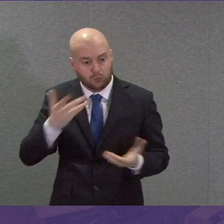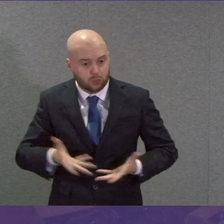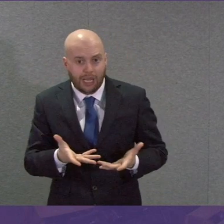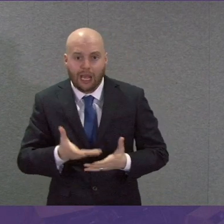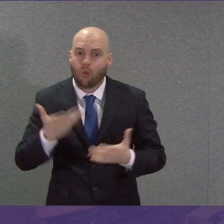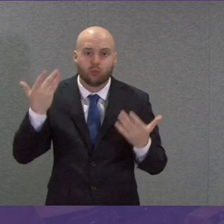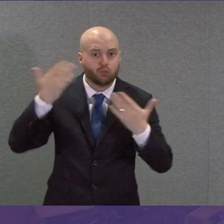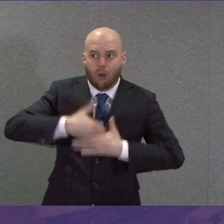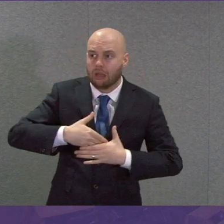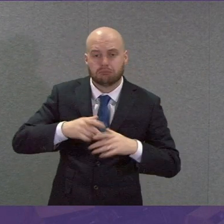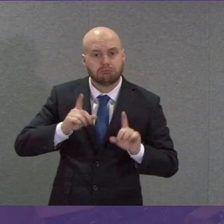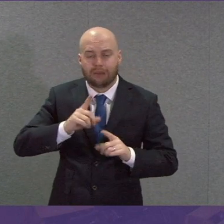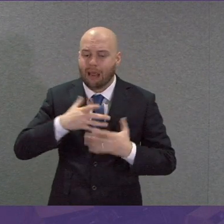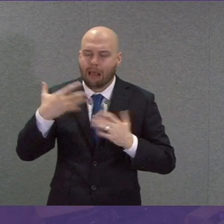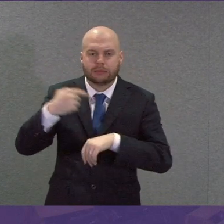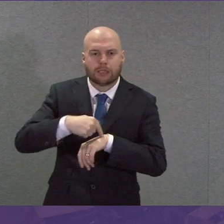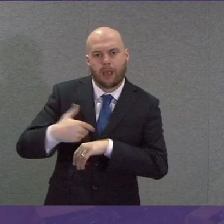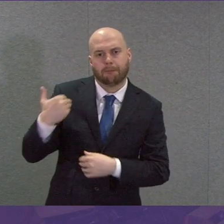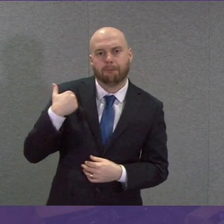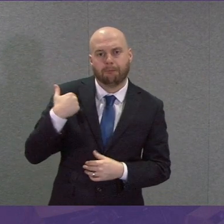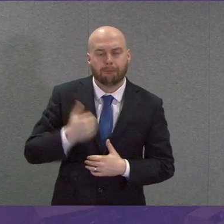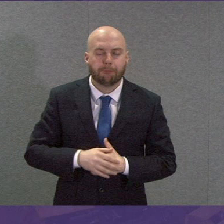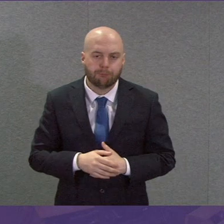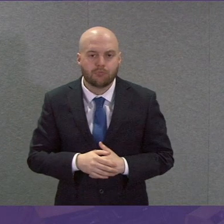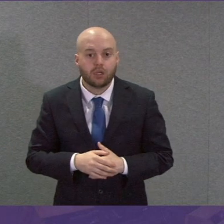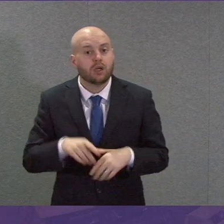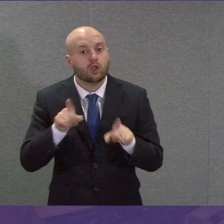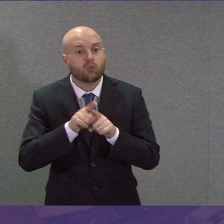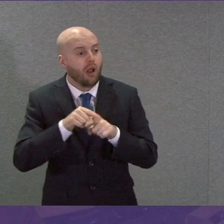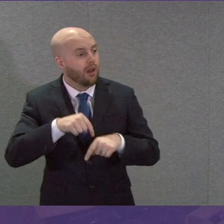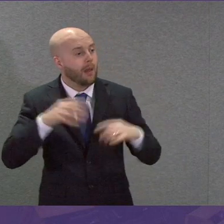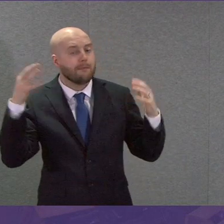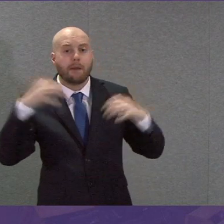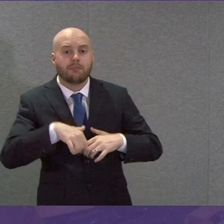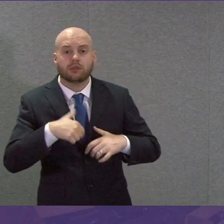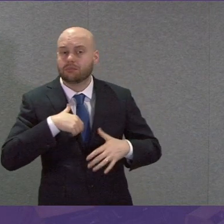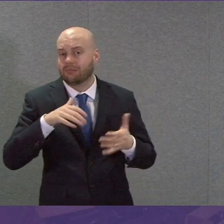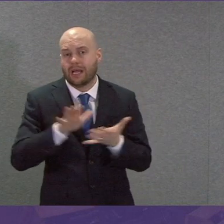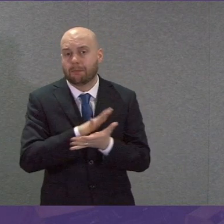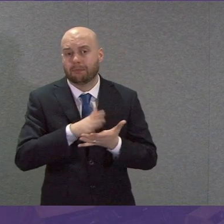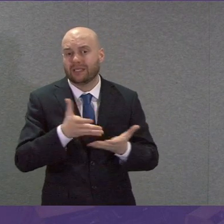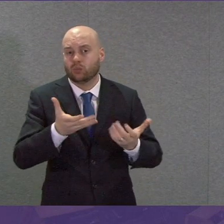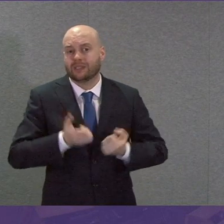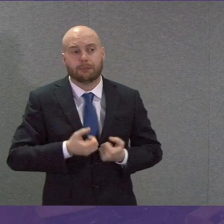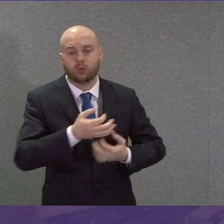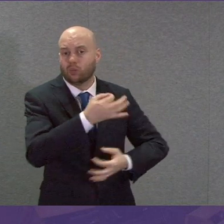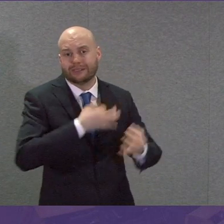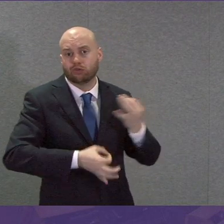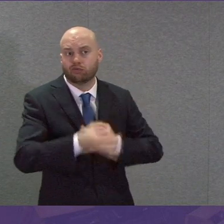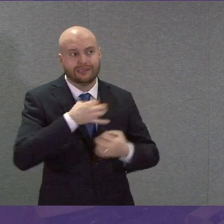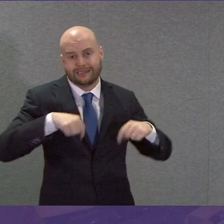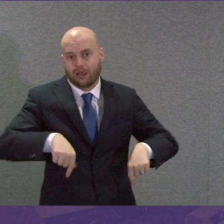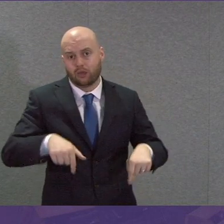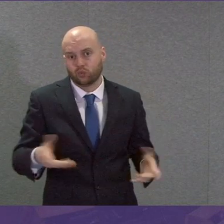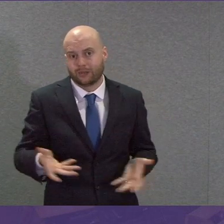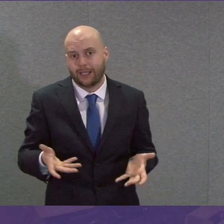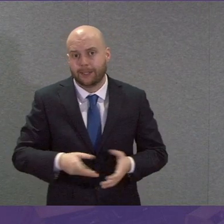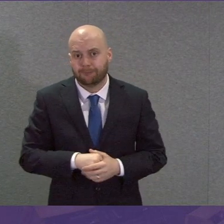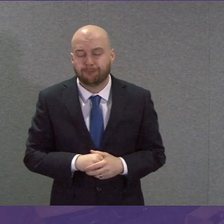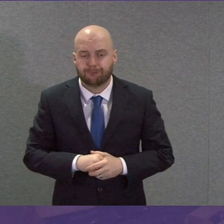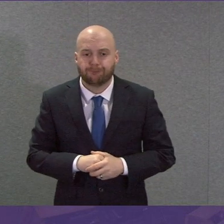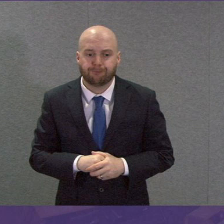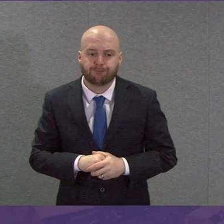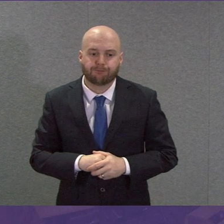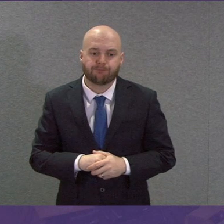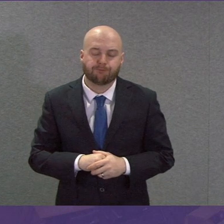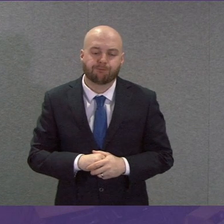also happy to inform other members of the Chamber if they have questions. Presiding Officer, I've used the word unprecedented several